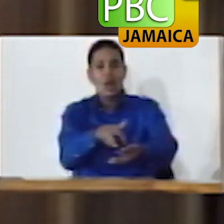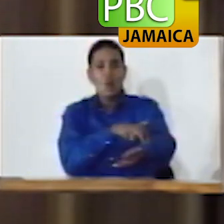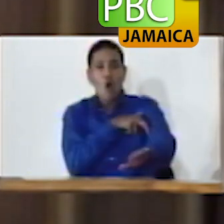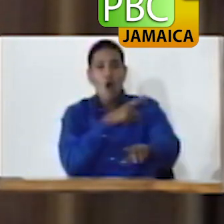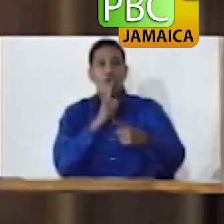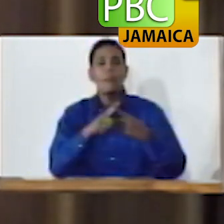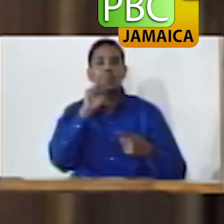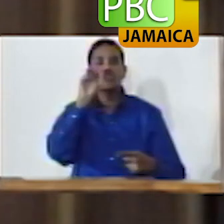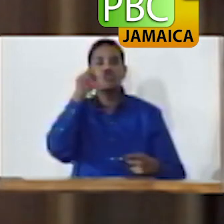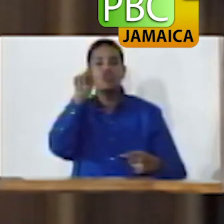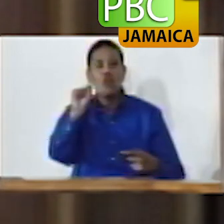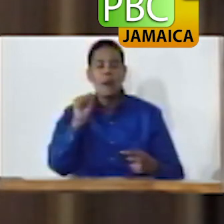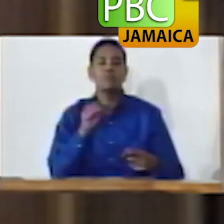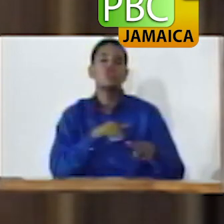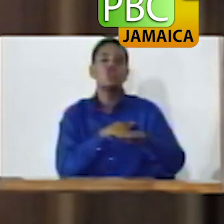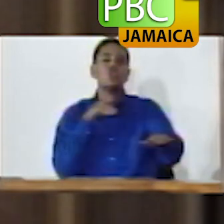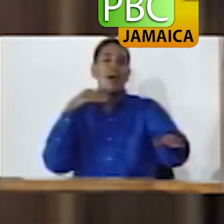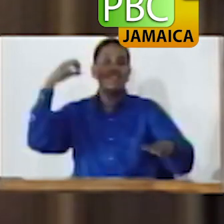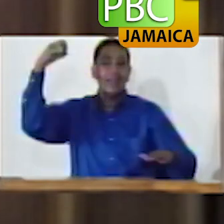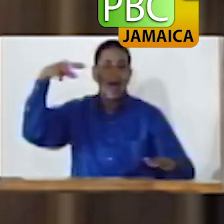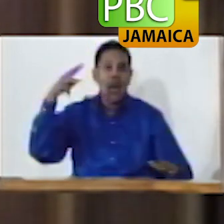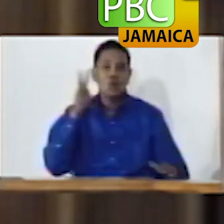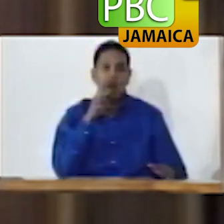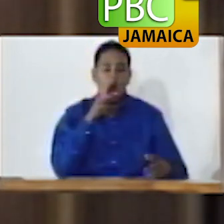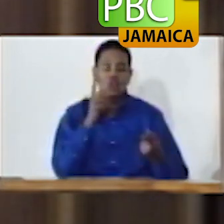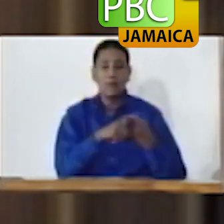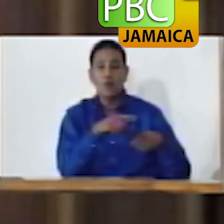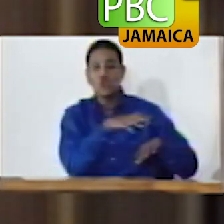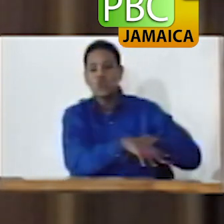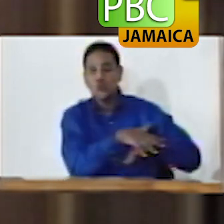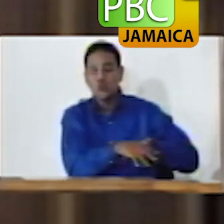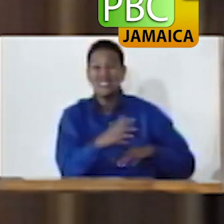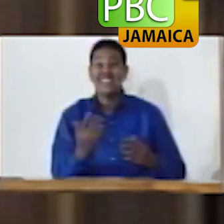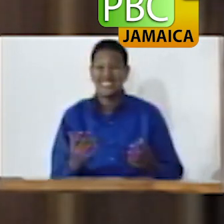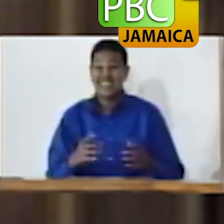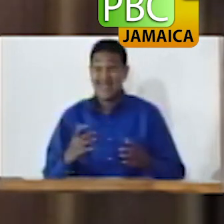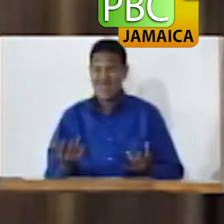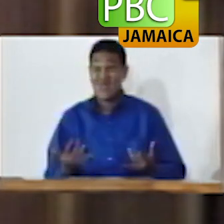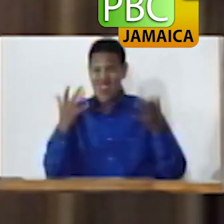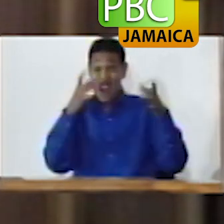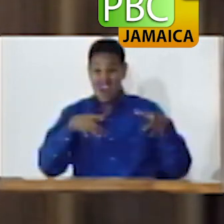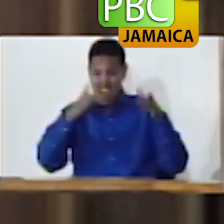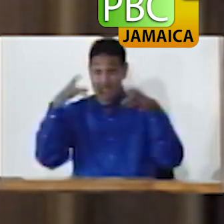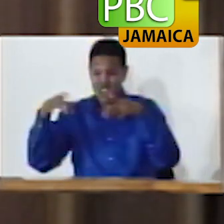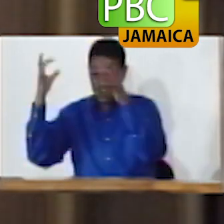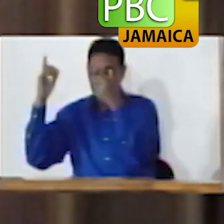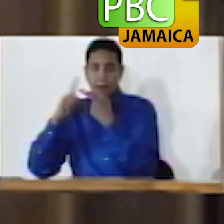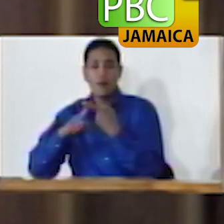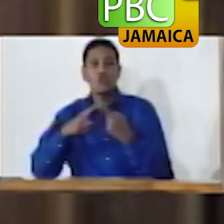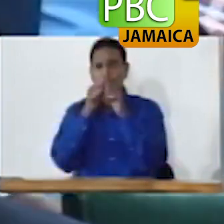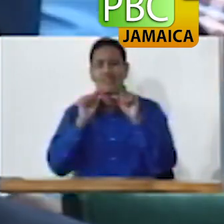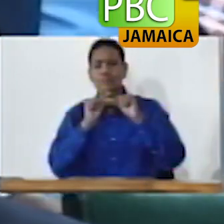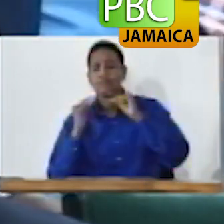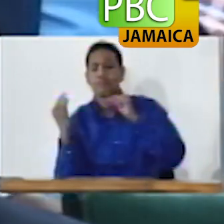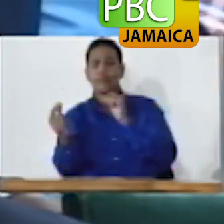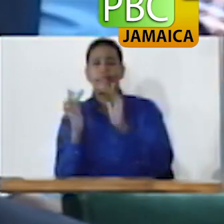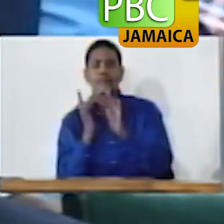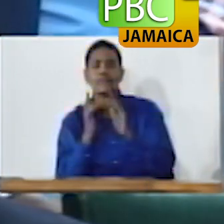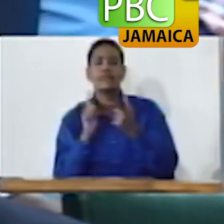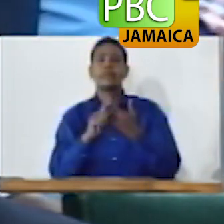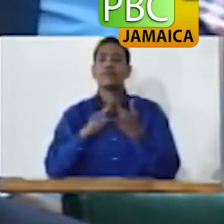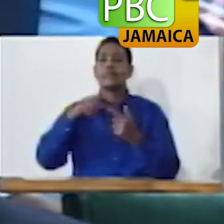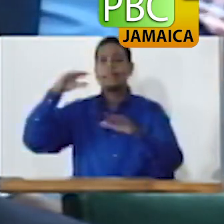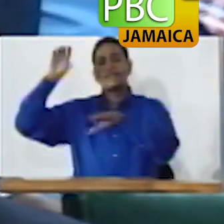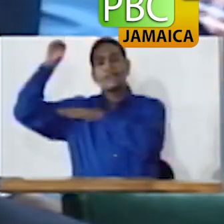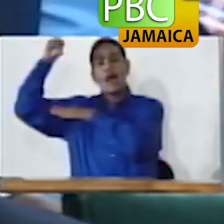ramps, traffic lights, water and sewage, fire hydrants and drainage. The Governor